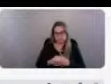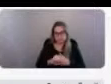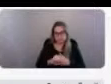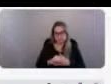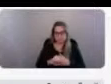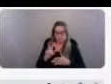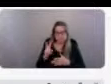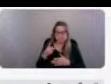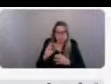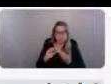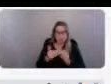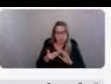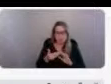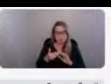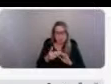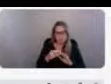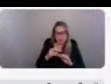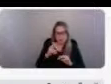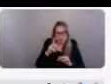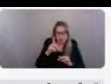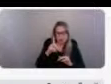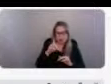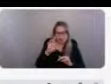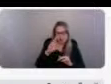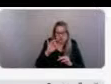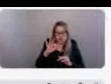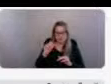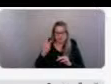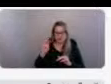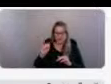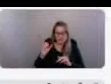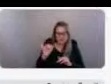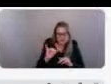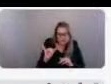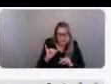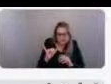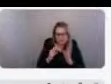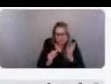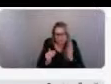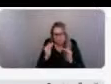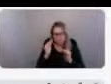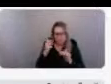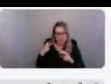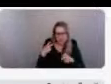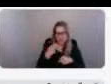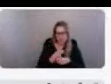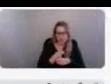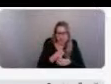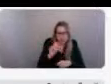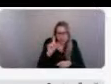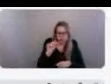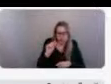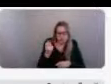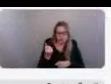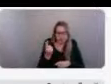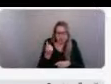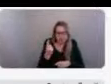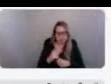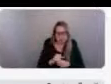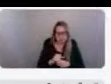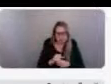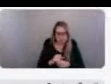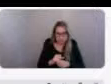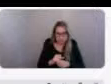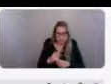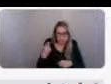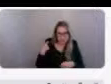second how can it be that the draft map has the same number of latino majority districts as in 2011 when the latino